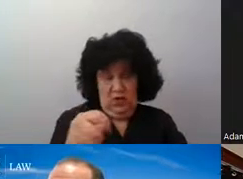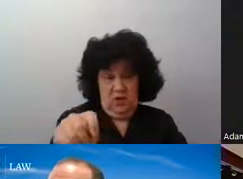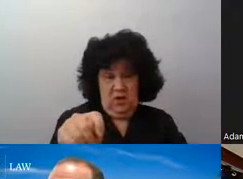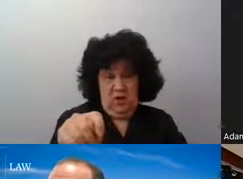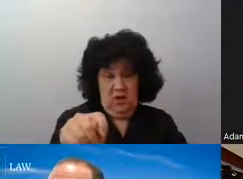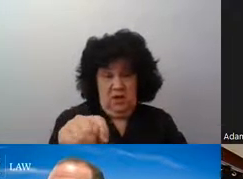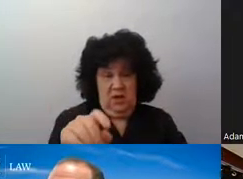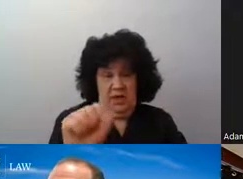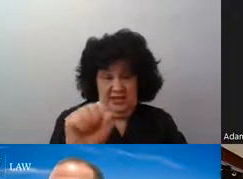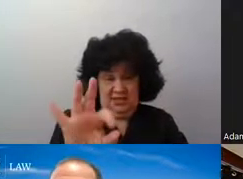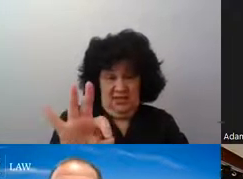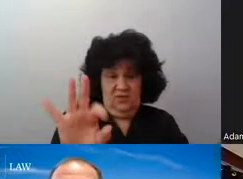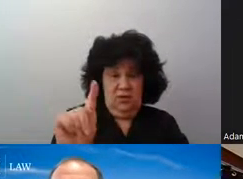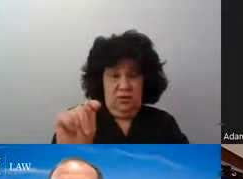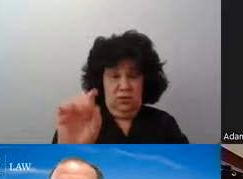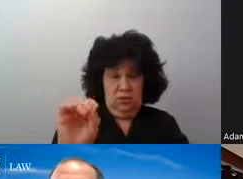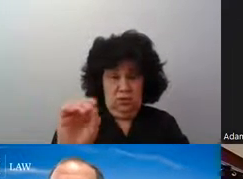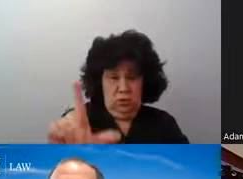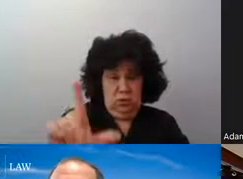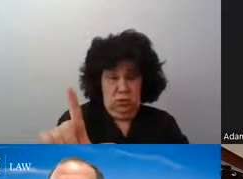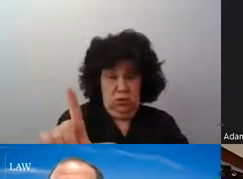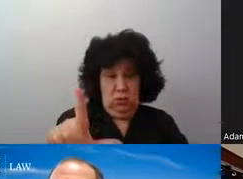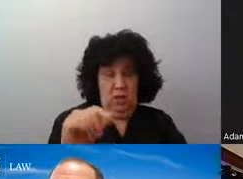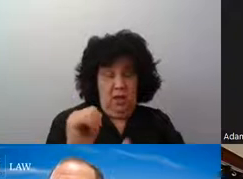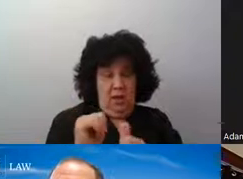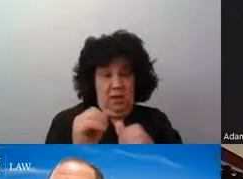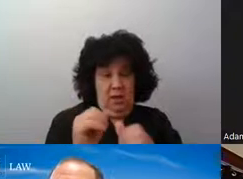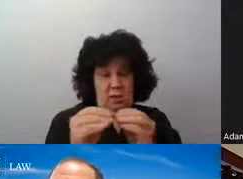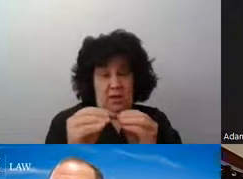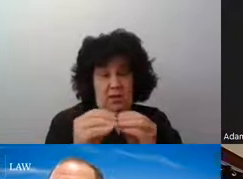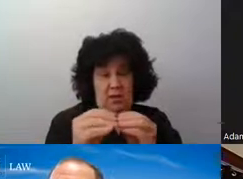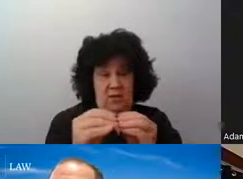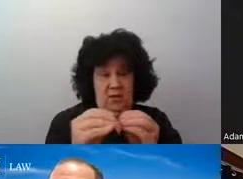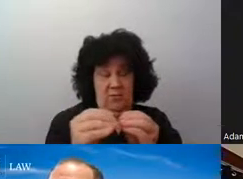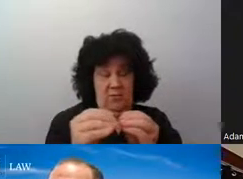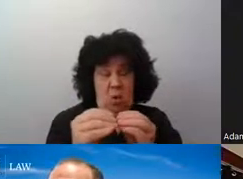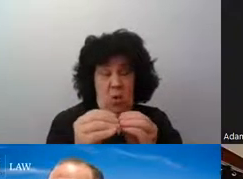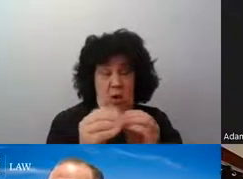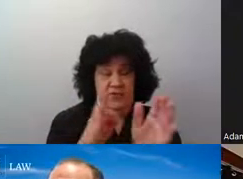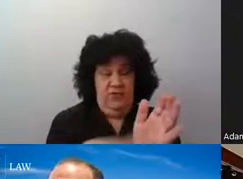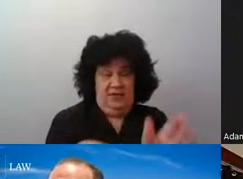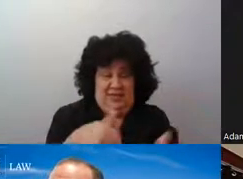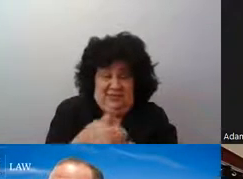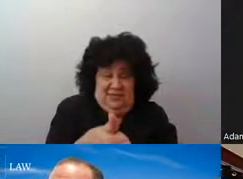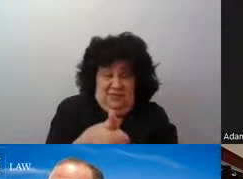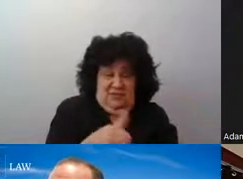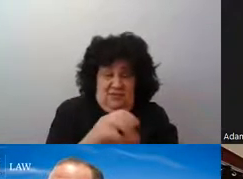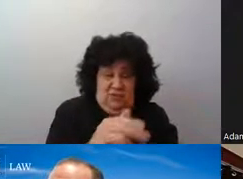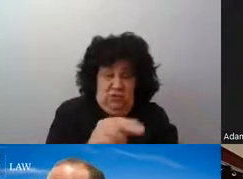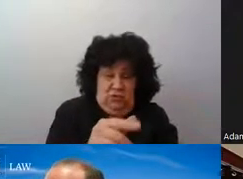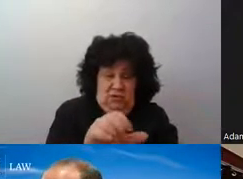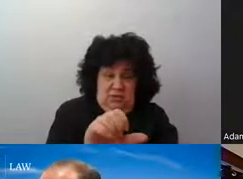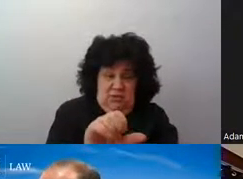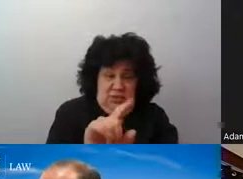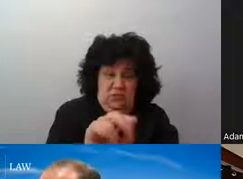Does the SF tool go beyond just the nature of the charging station itself and address whether the